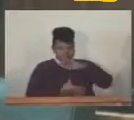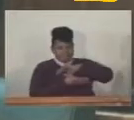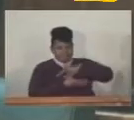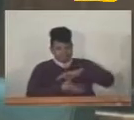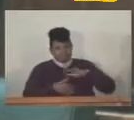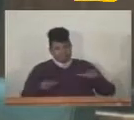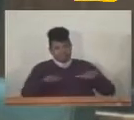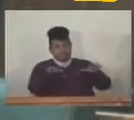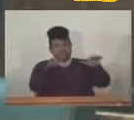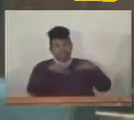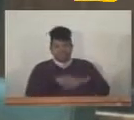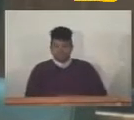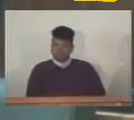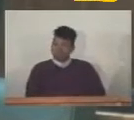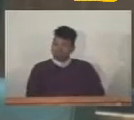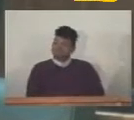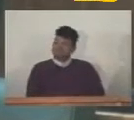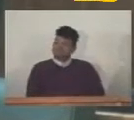President,